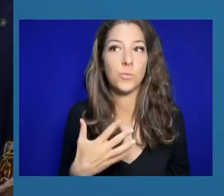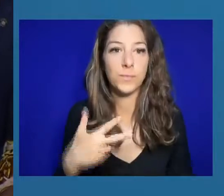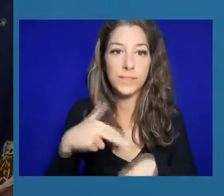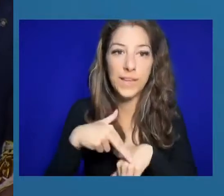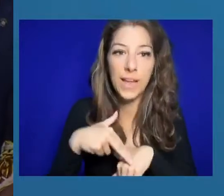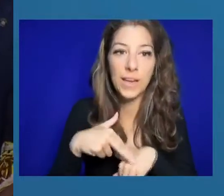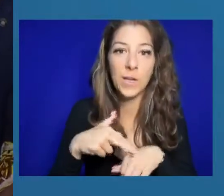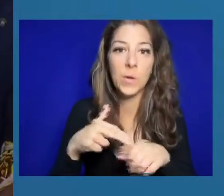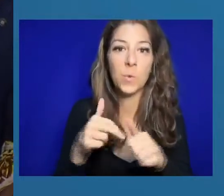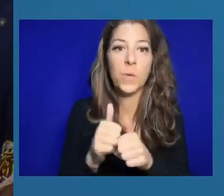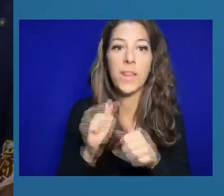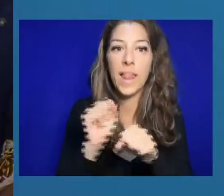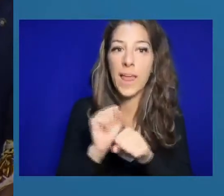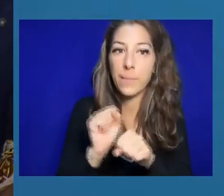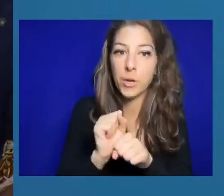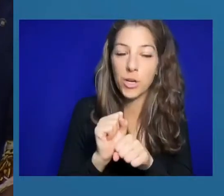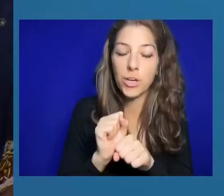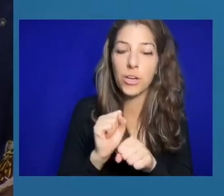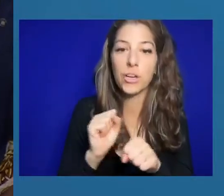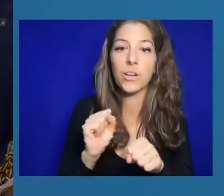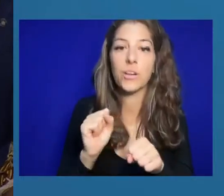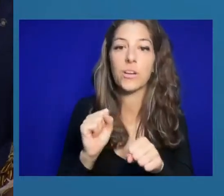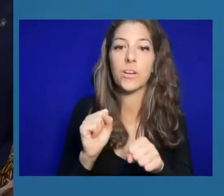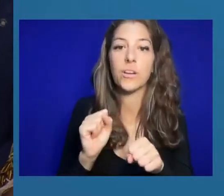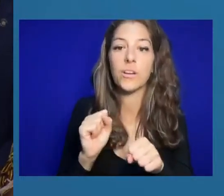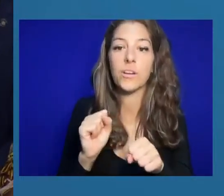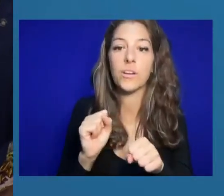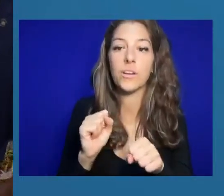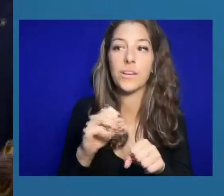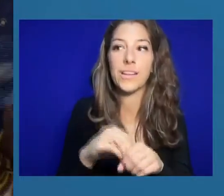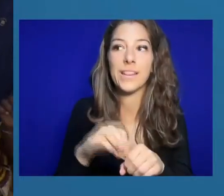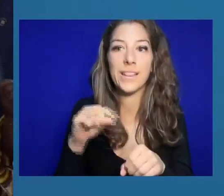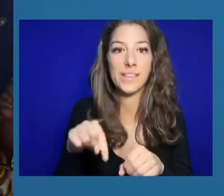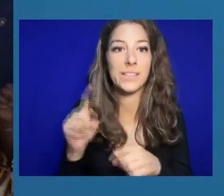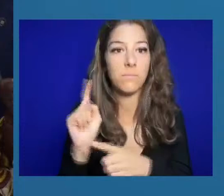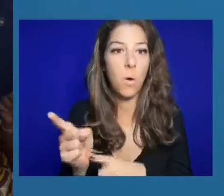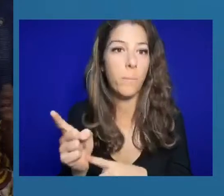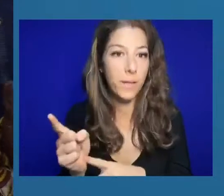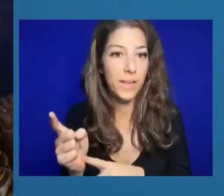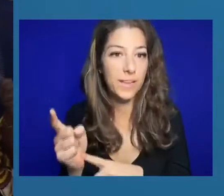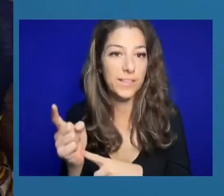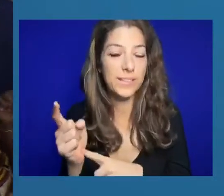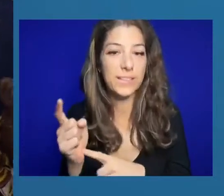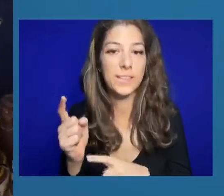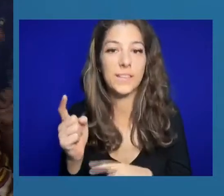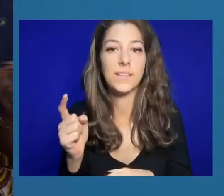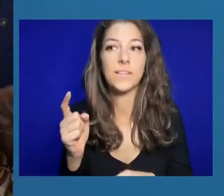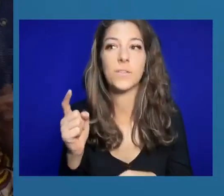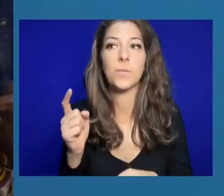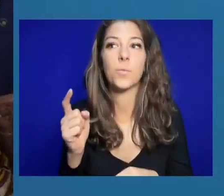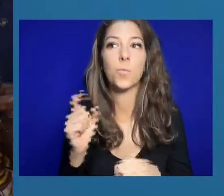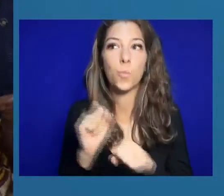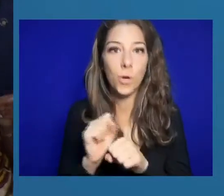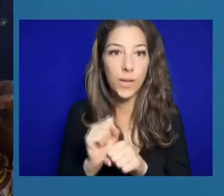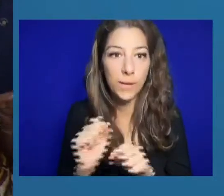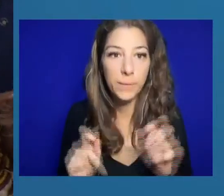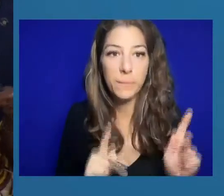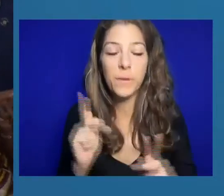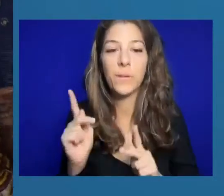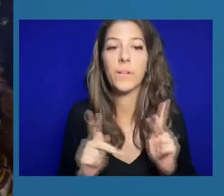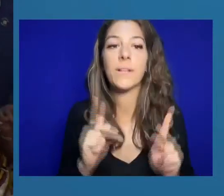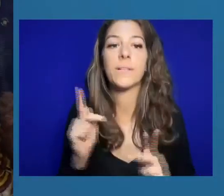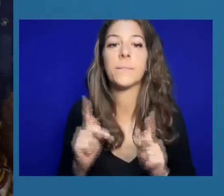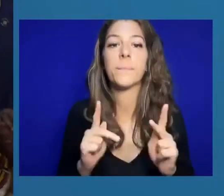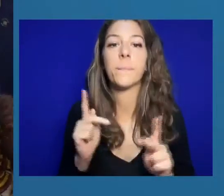with labor in this moment where working people